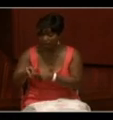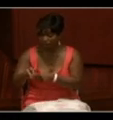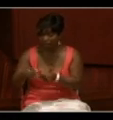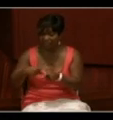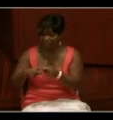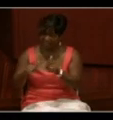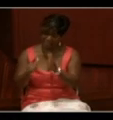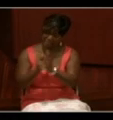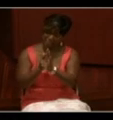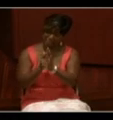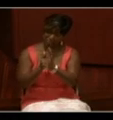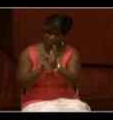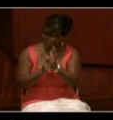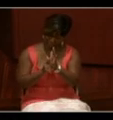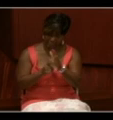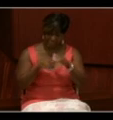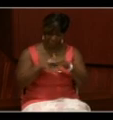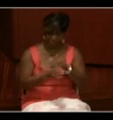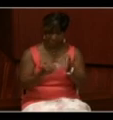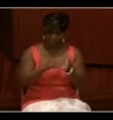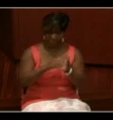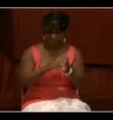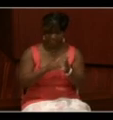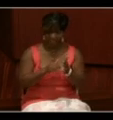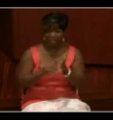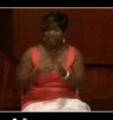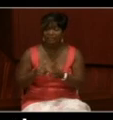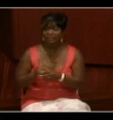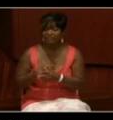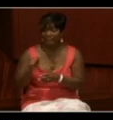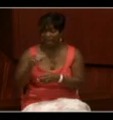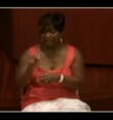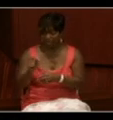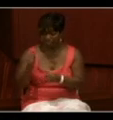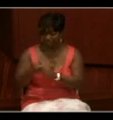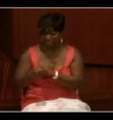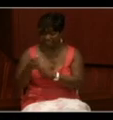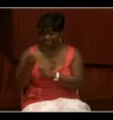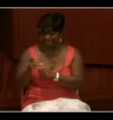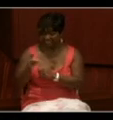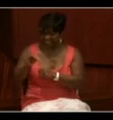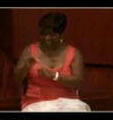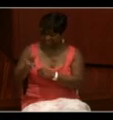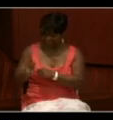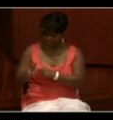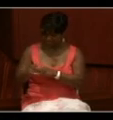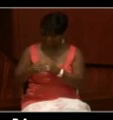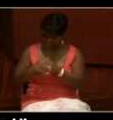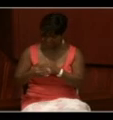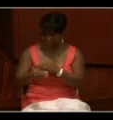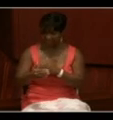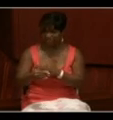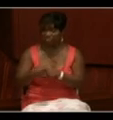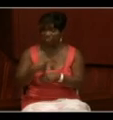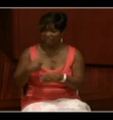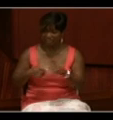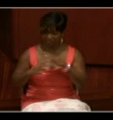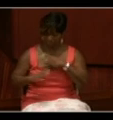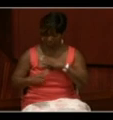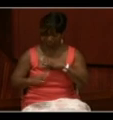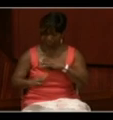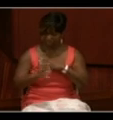The Geary Act, which was passed in 1892, extended this prohibition against Chinese immigration and